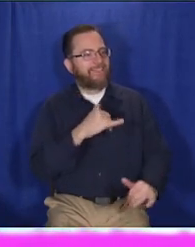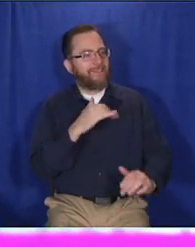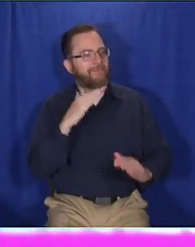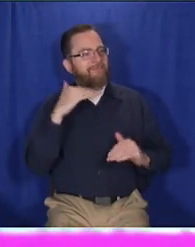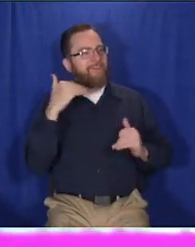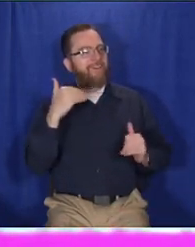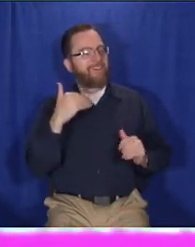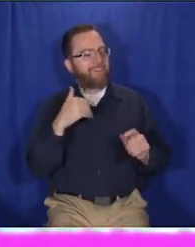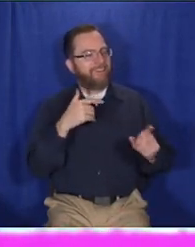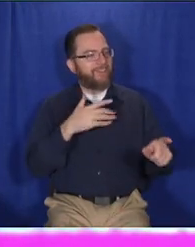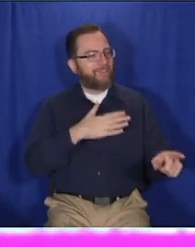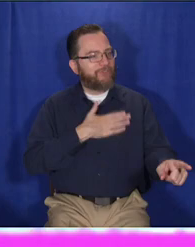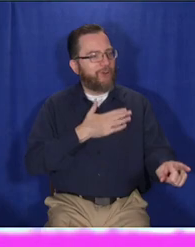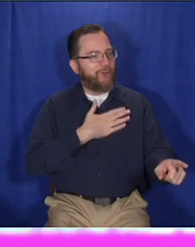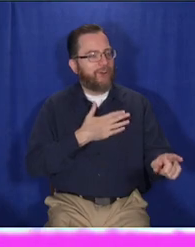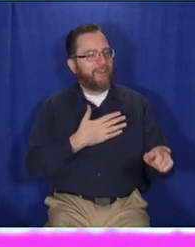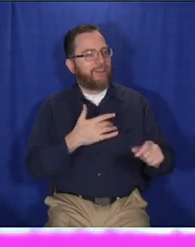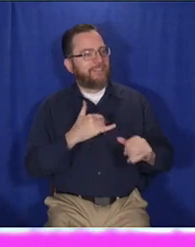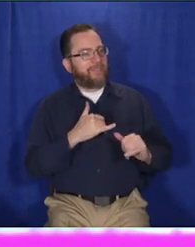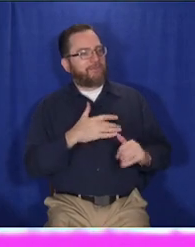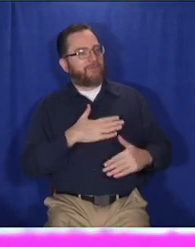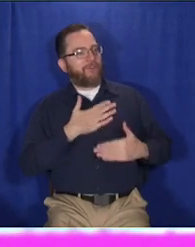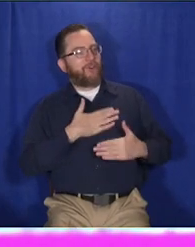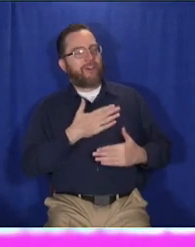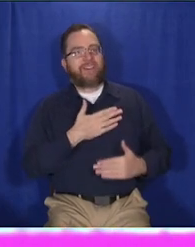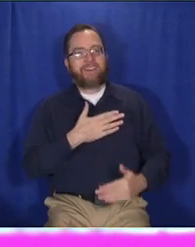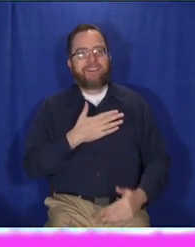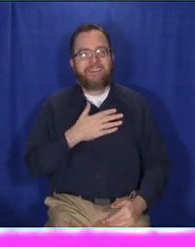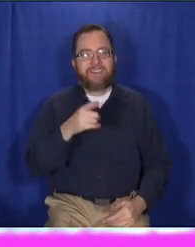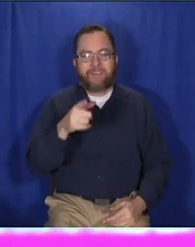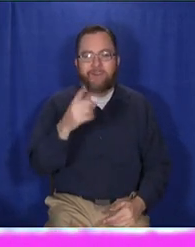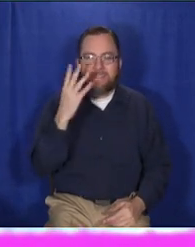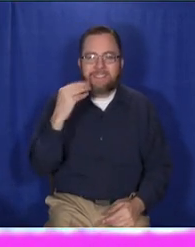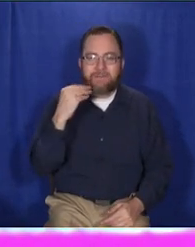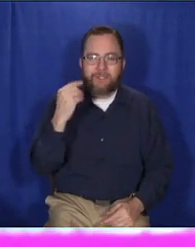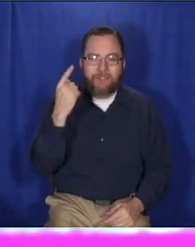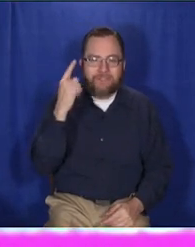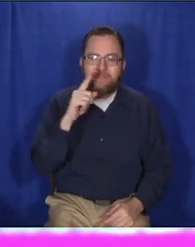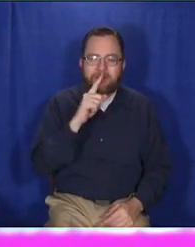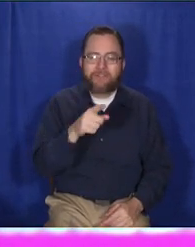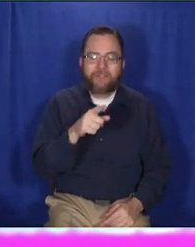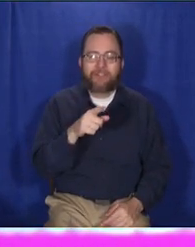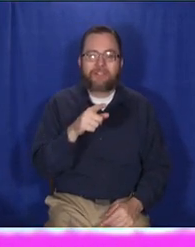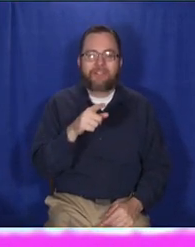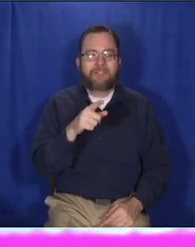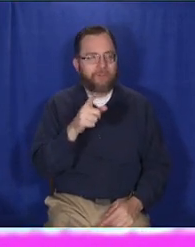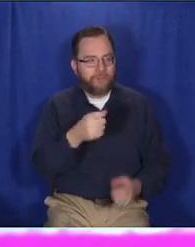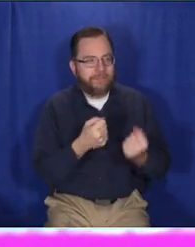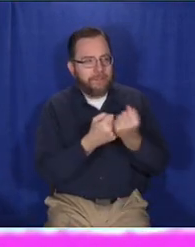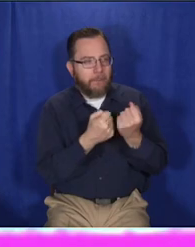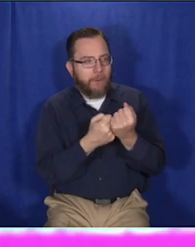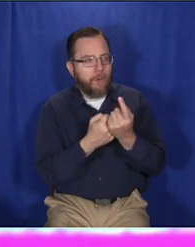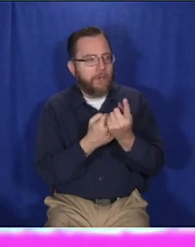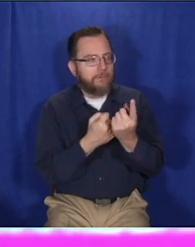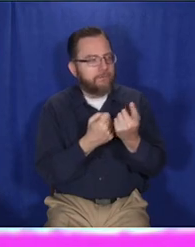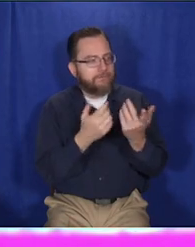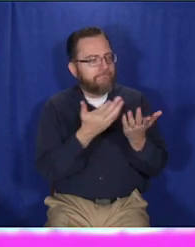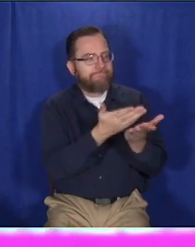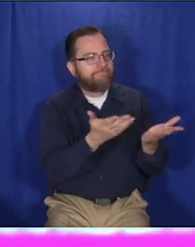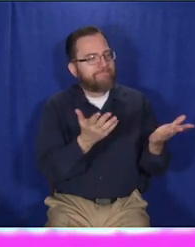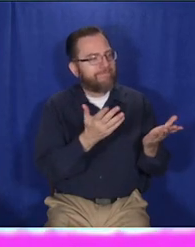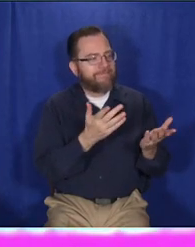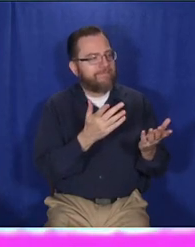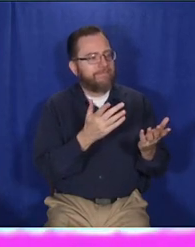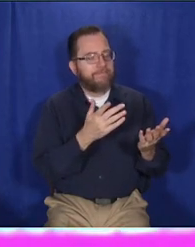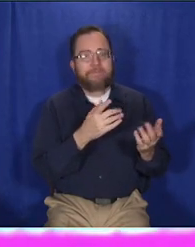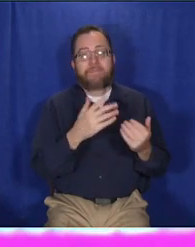someone and to provide for something that they're not able to provide for themselves in this season of their life. And you know that even